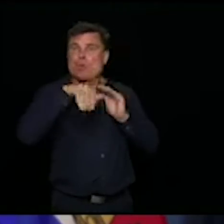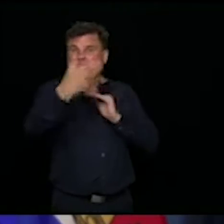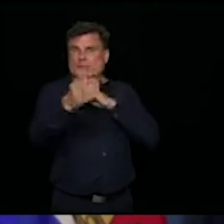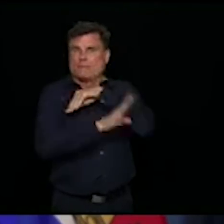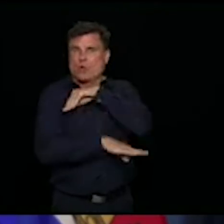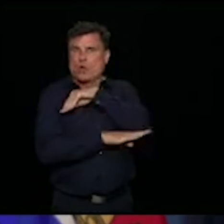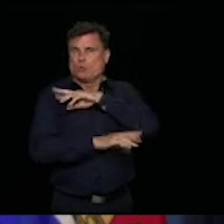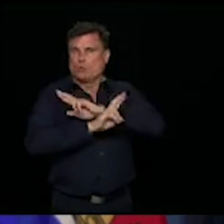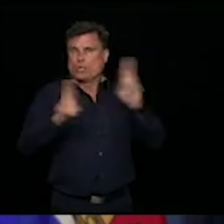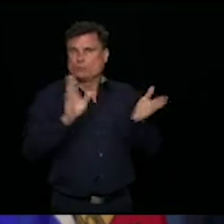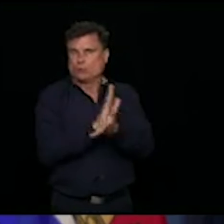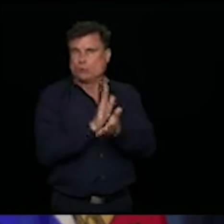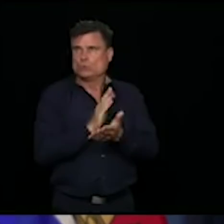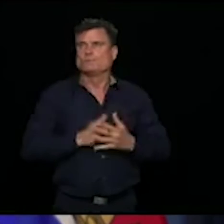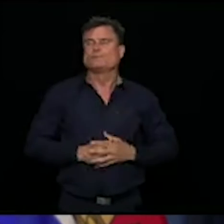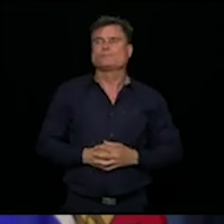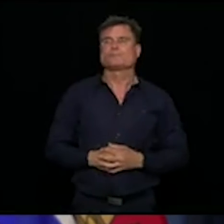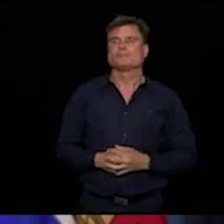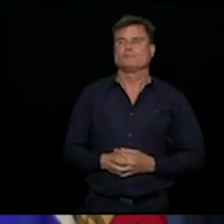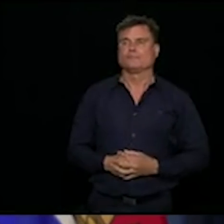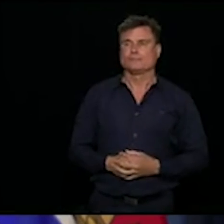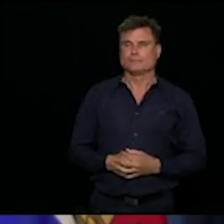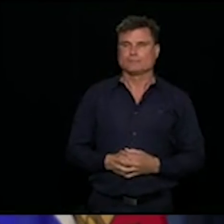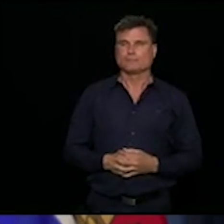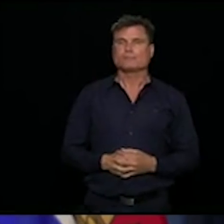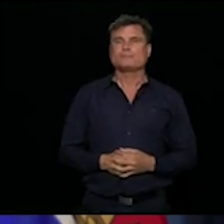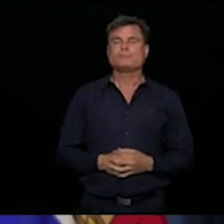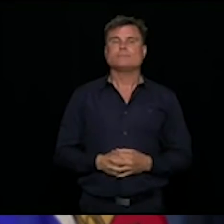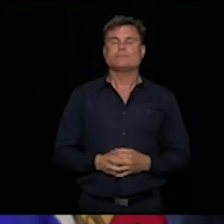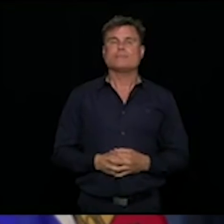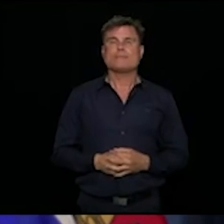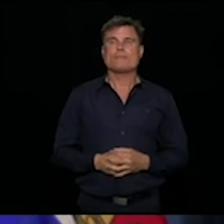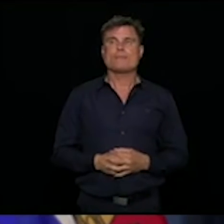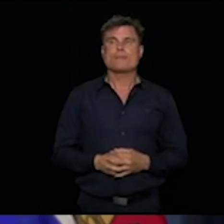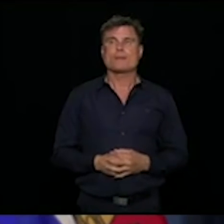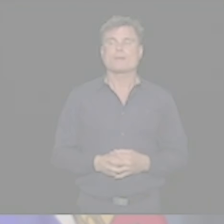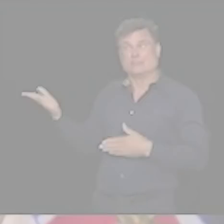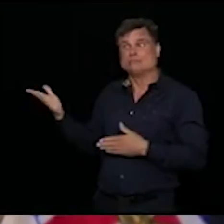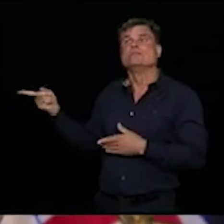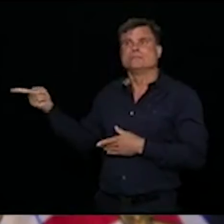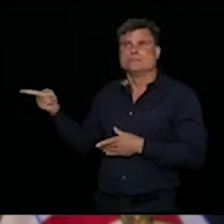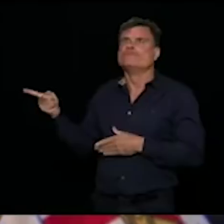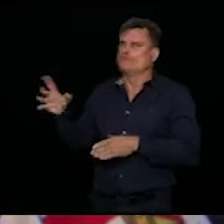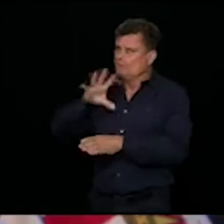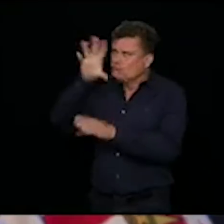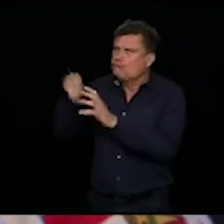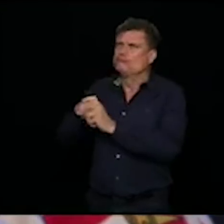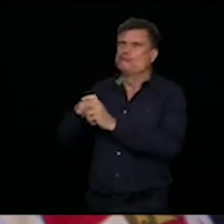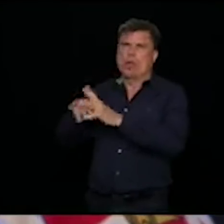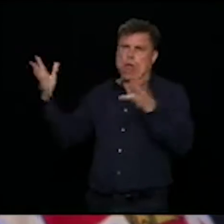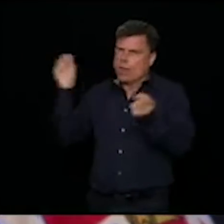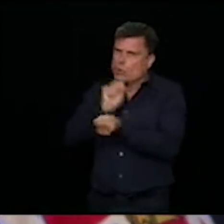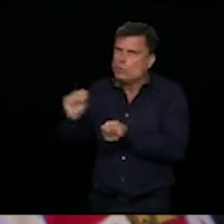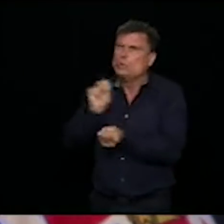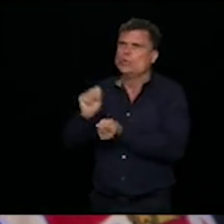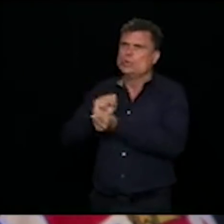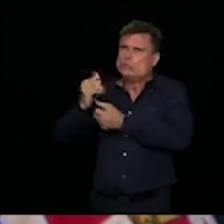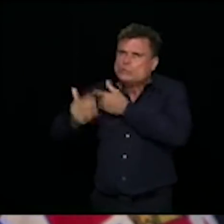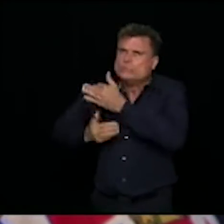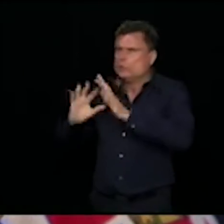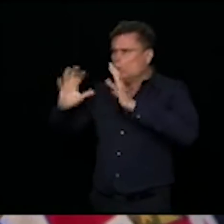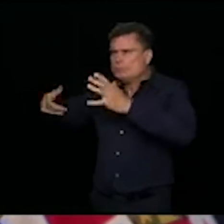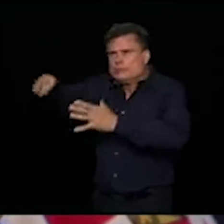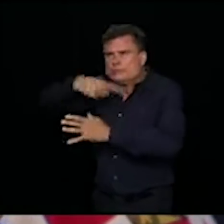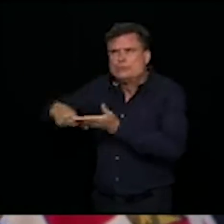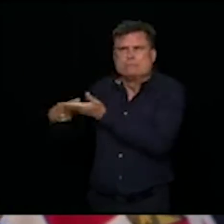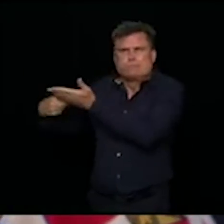ensure schools are as safe as possible when we take this next step in BC's Education Restart Plan. As Minister Fleming has said, much work has been done